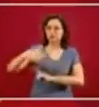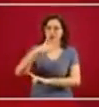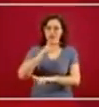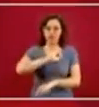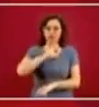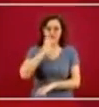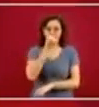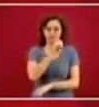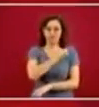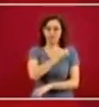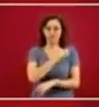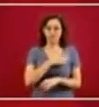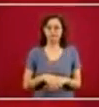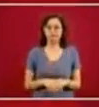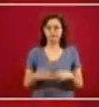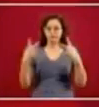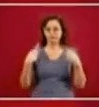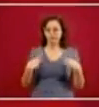consequences.